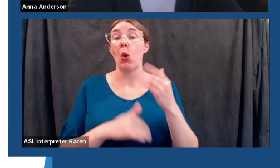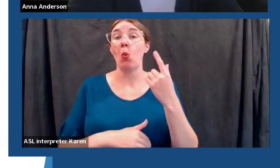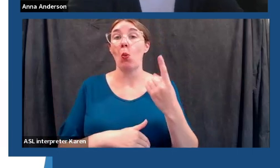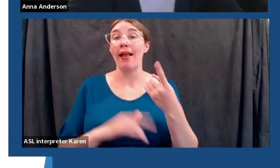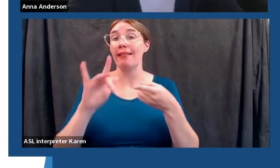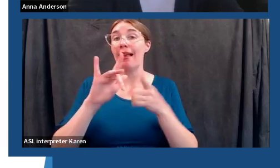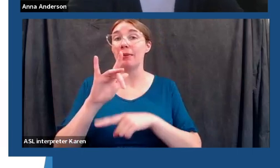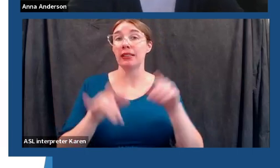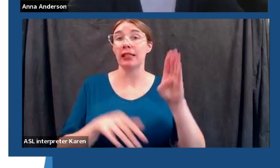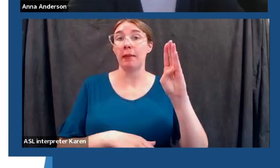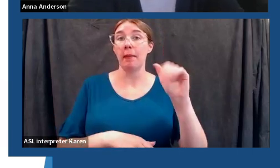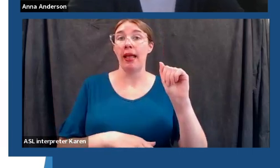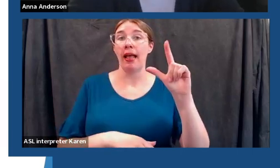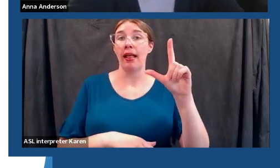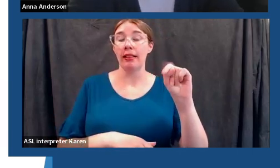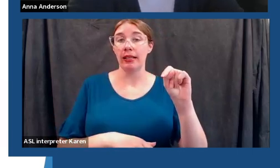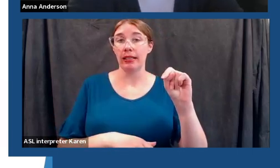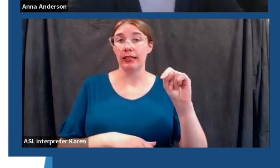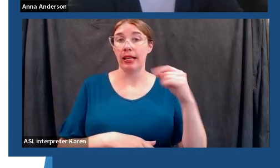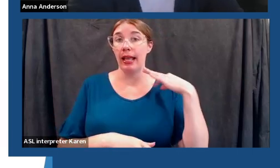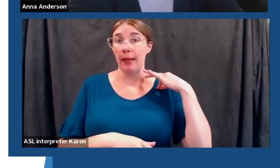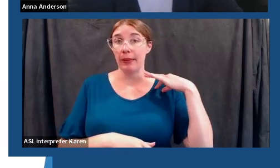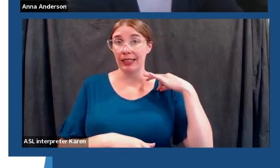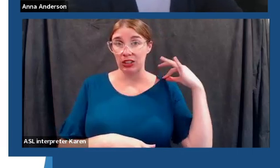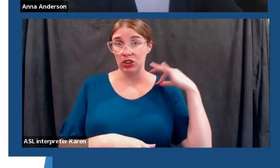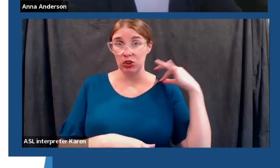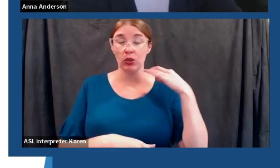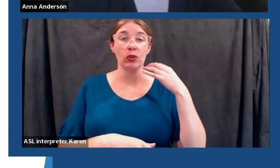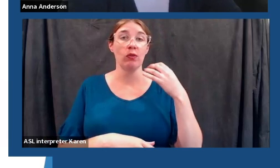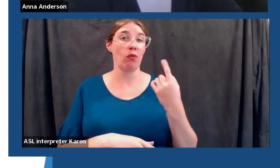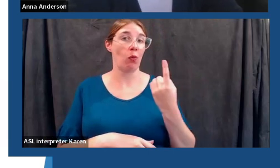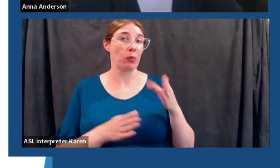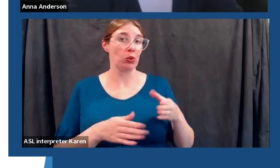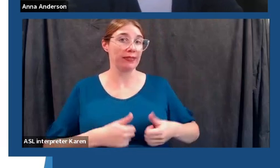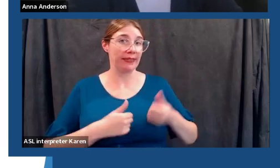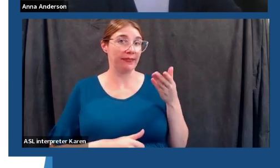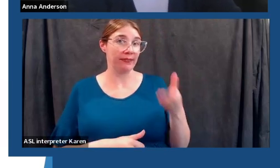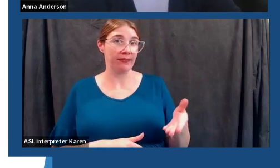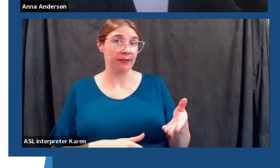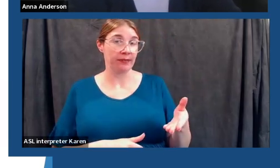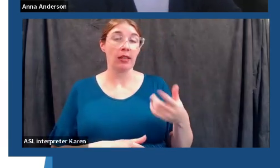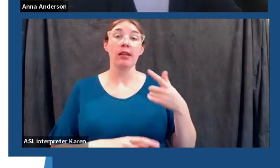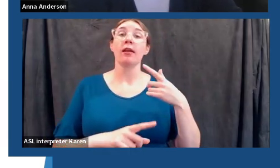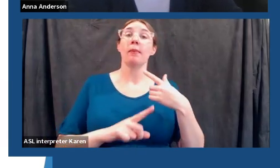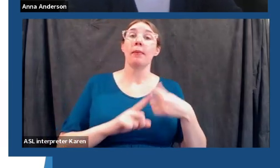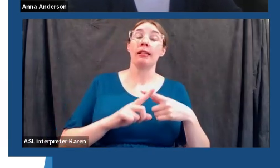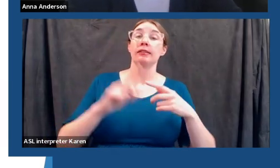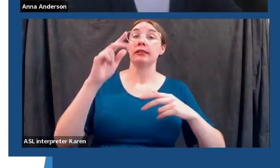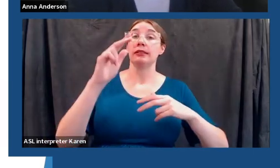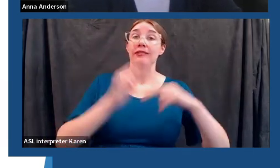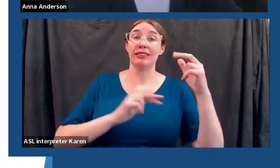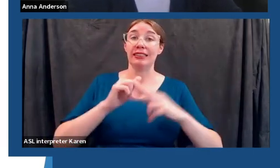application from an occupant of the facility, and the facility has to have at least 10